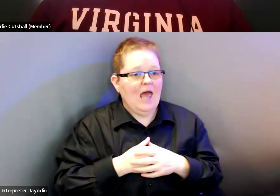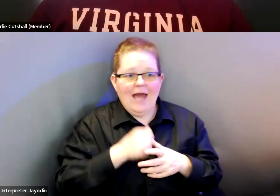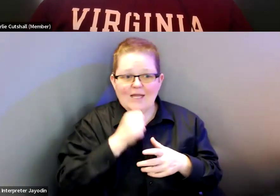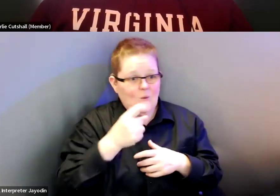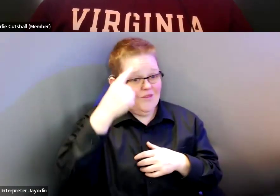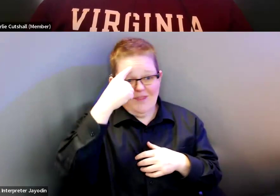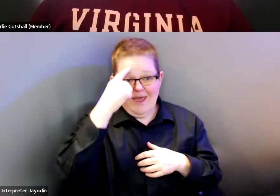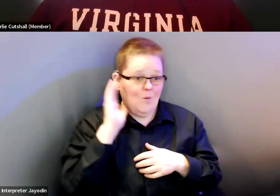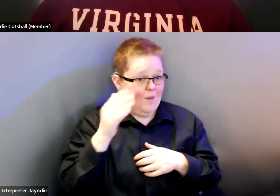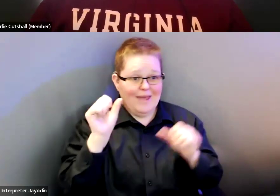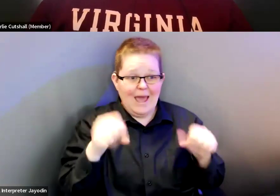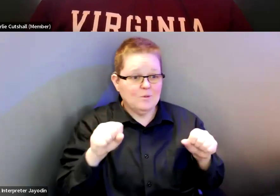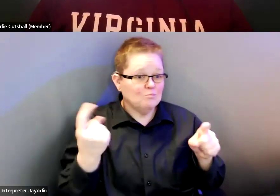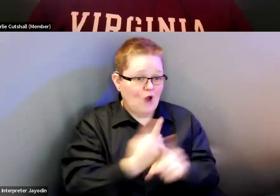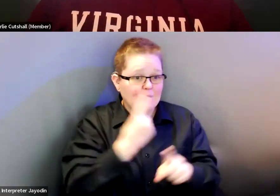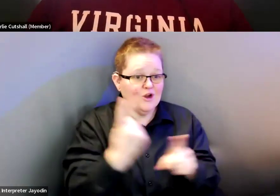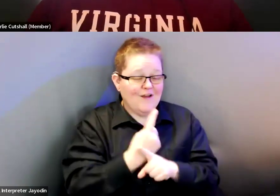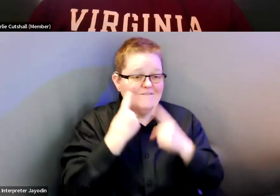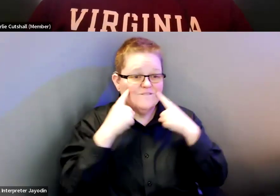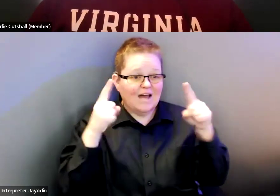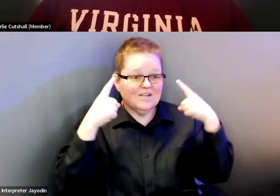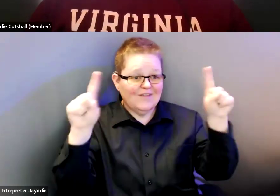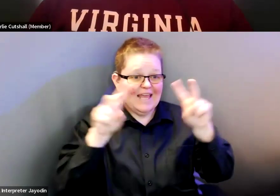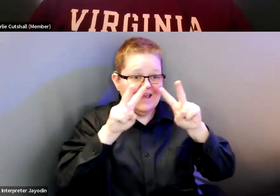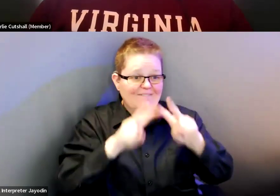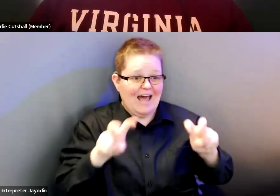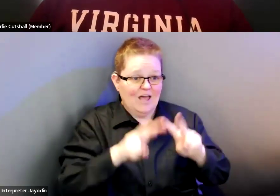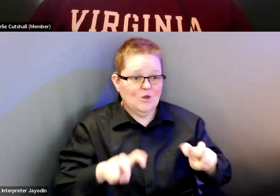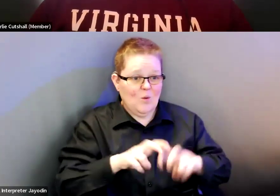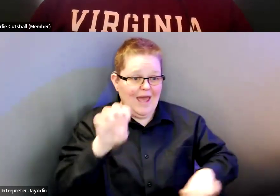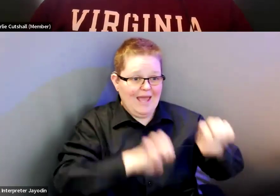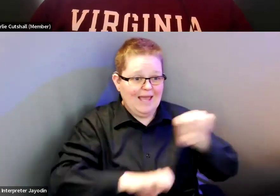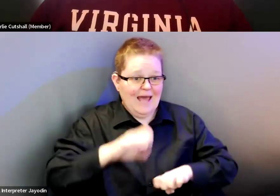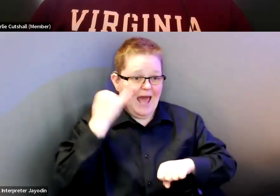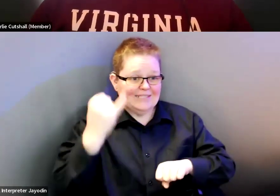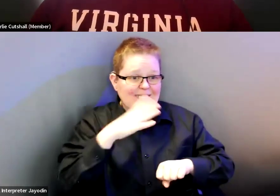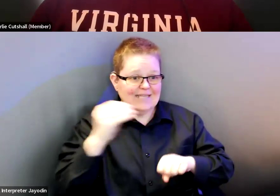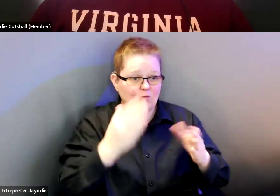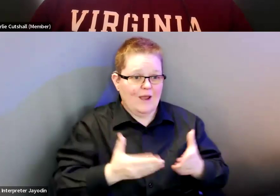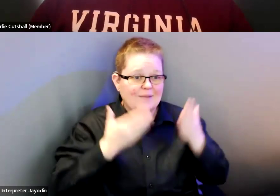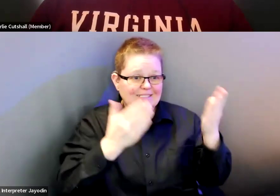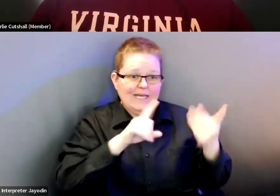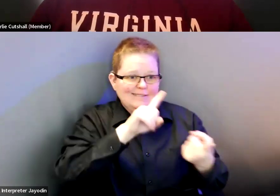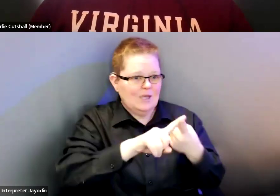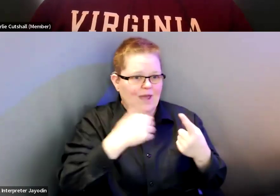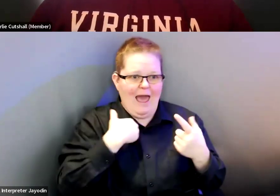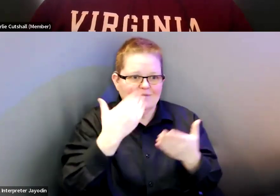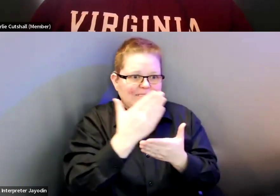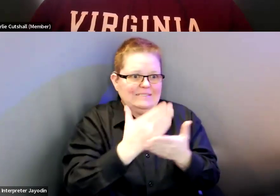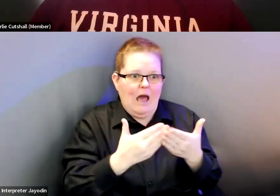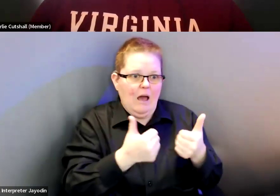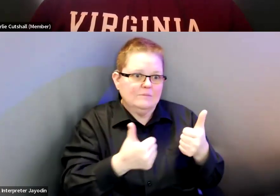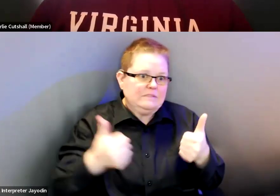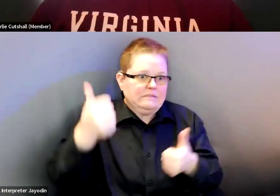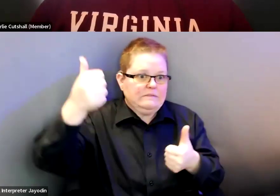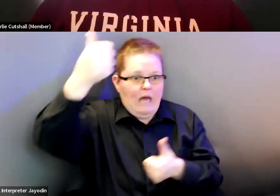able to properly and effectively evaluate ideas and recommendations until we have some top cover or